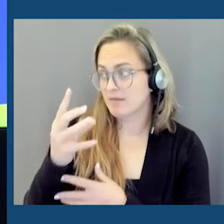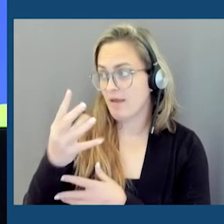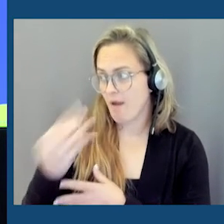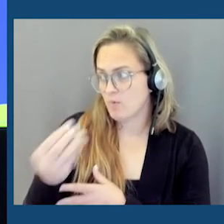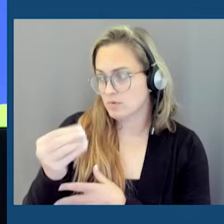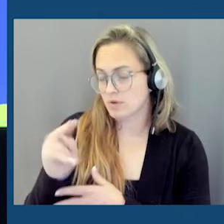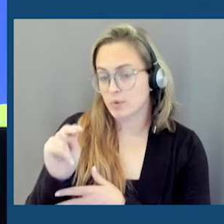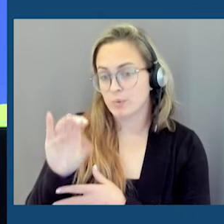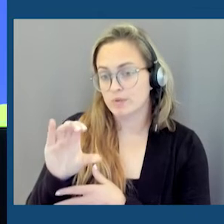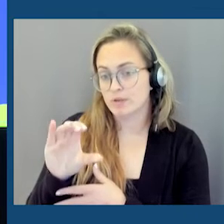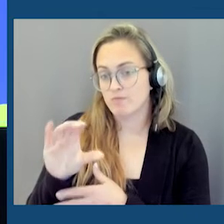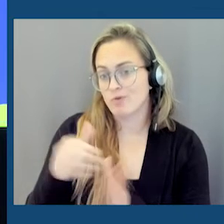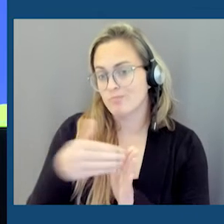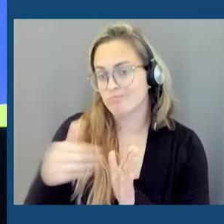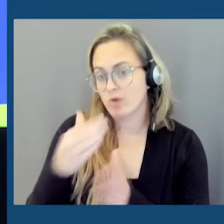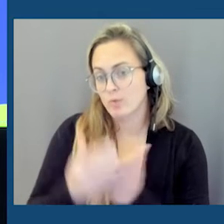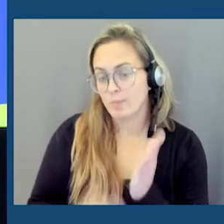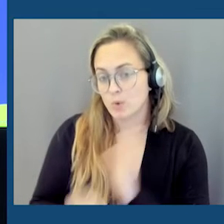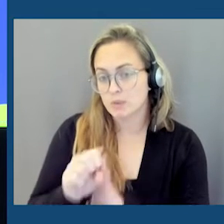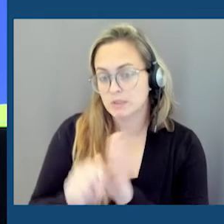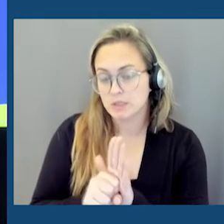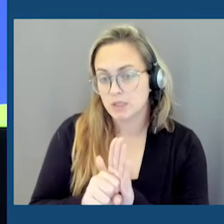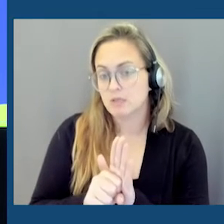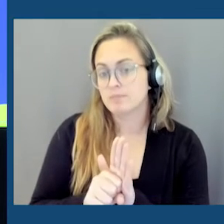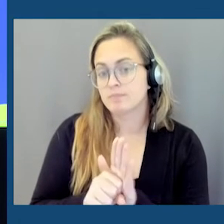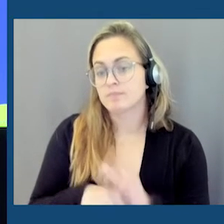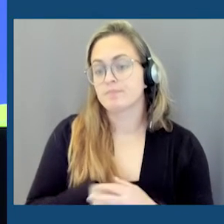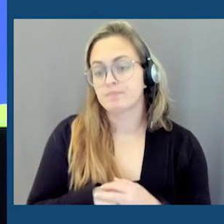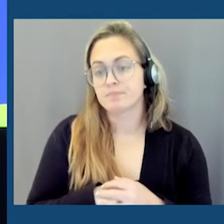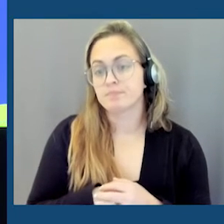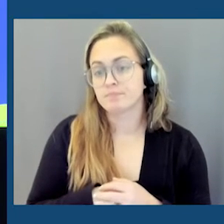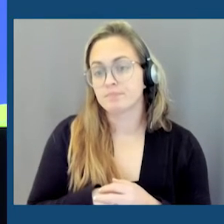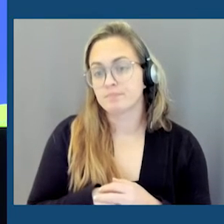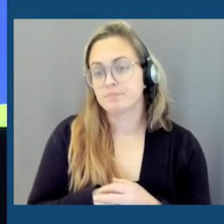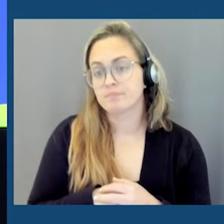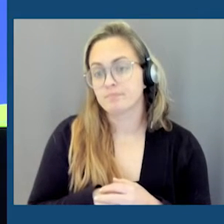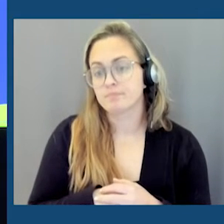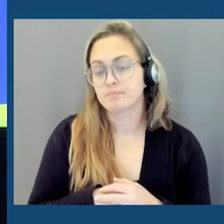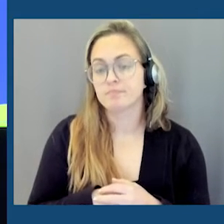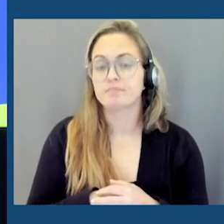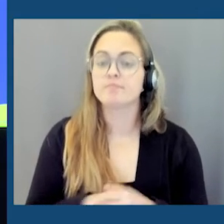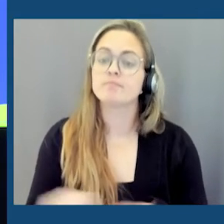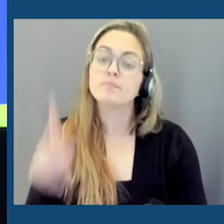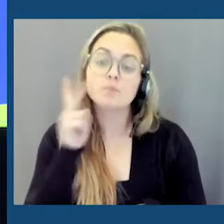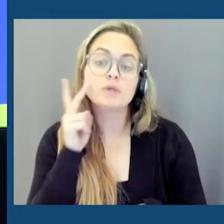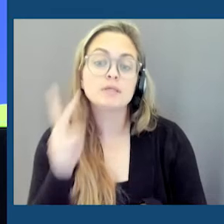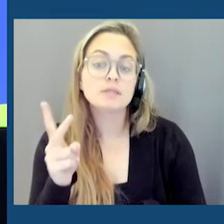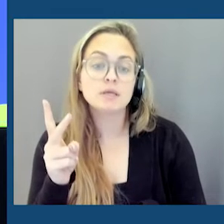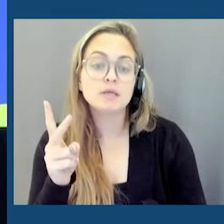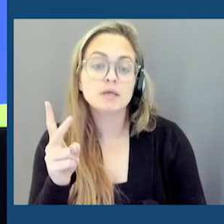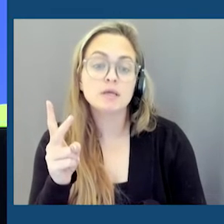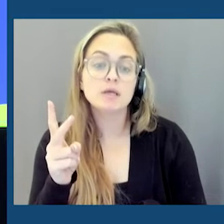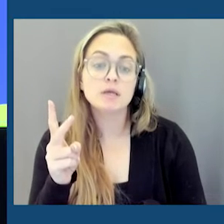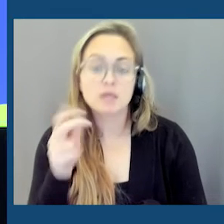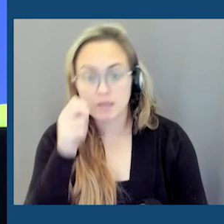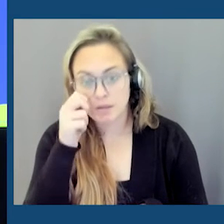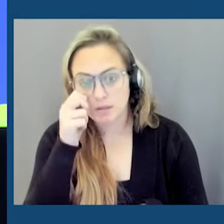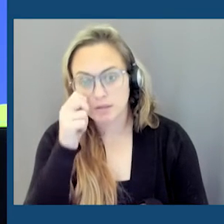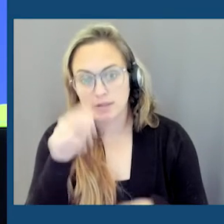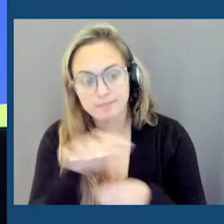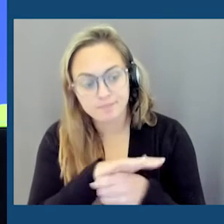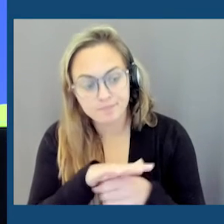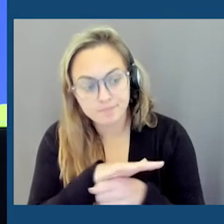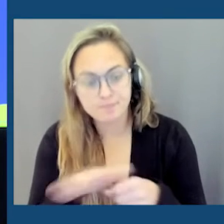rest of the state, for all the jurisdictions outside New York City. We see in the GIFT jurisdictions, the jurisdictions then where